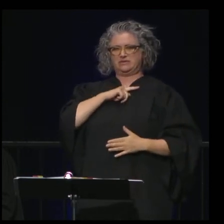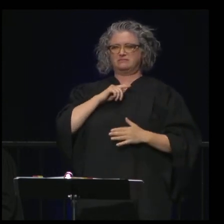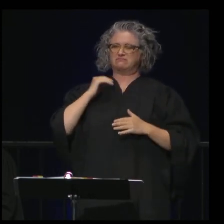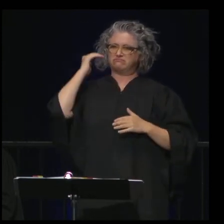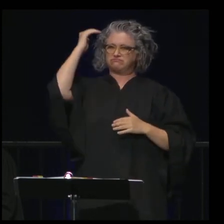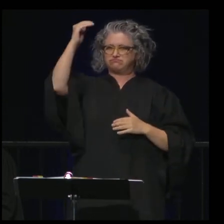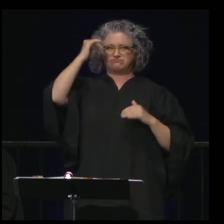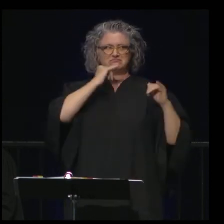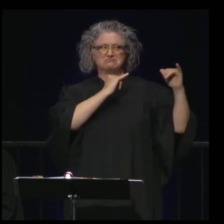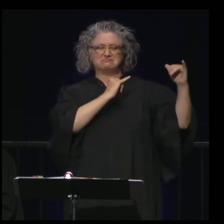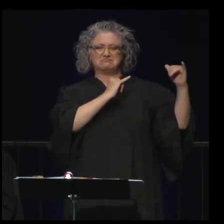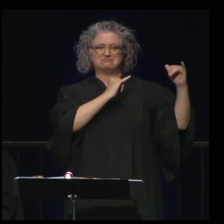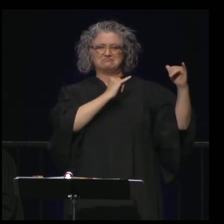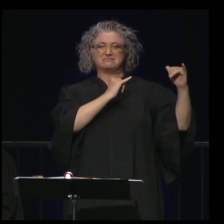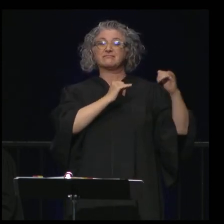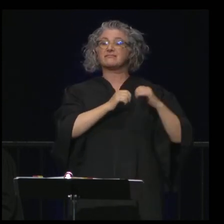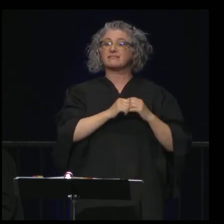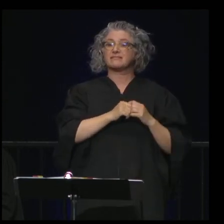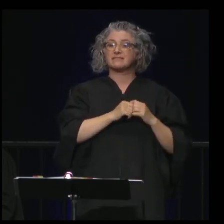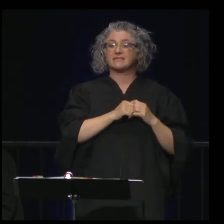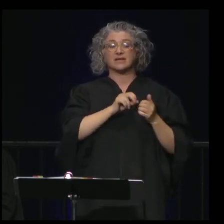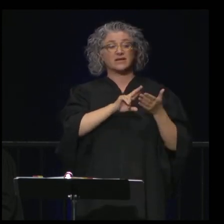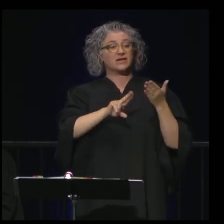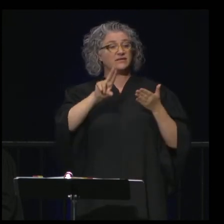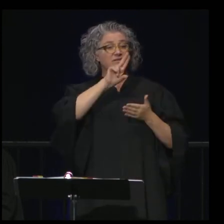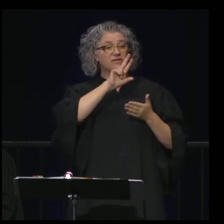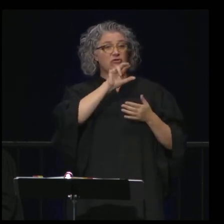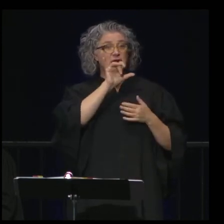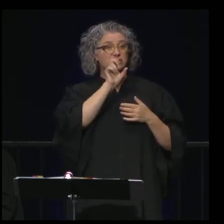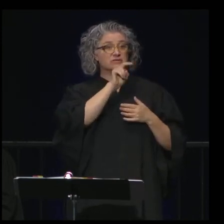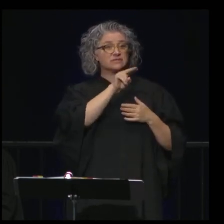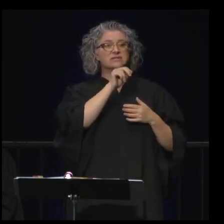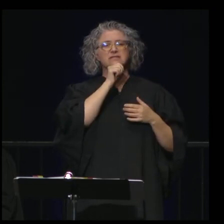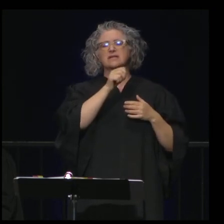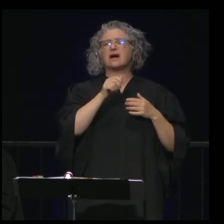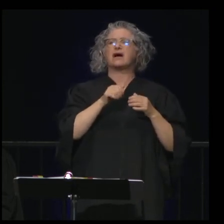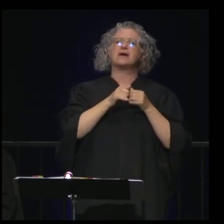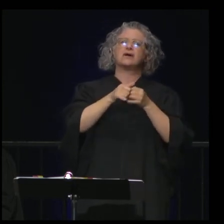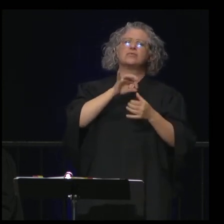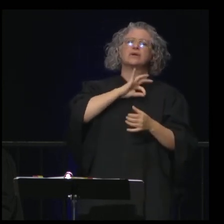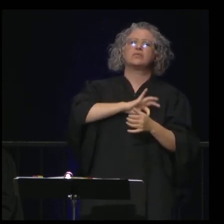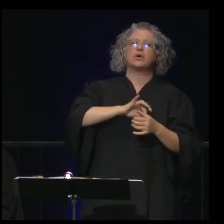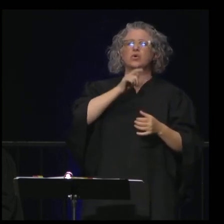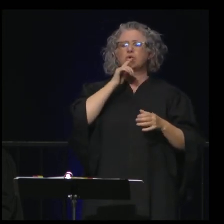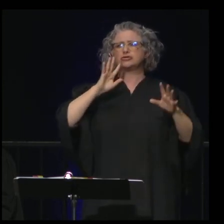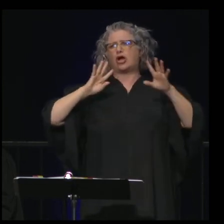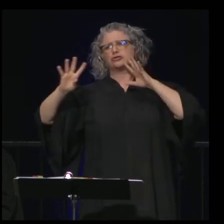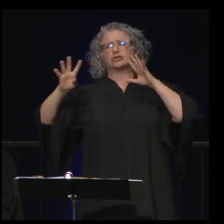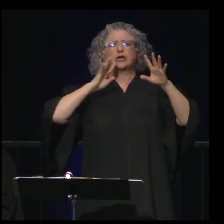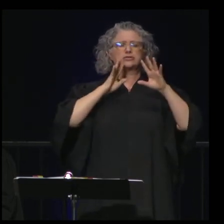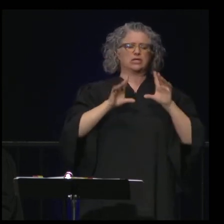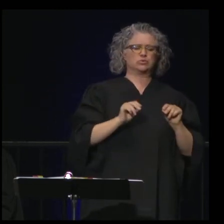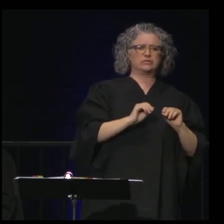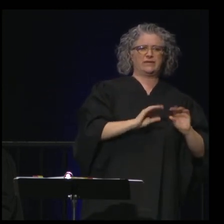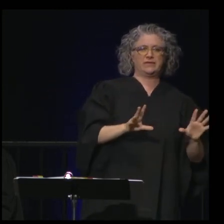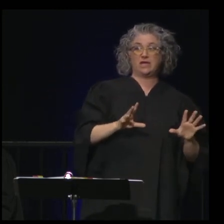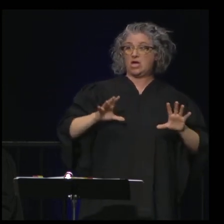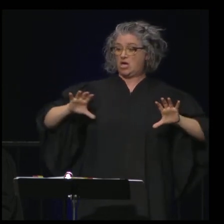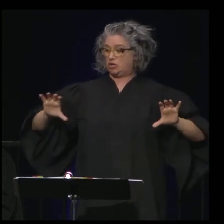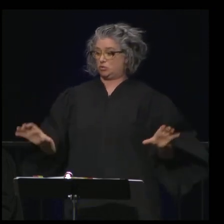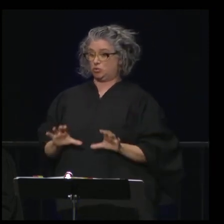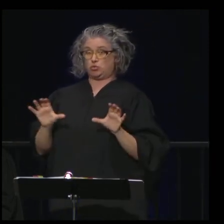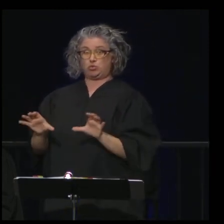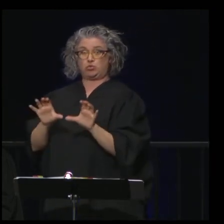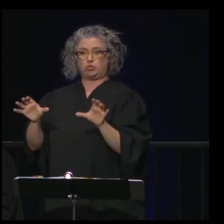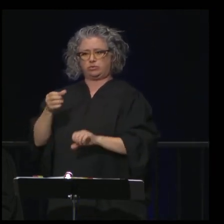adult. This university did not reward big talkers. It rewarded the doers, the students who were willing to take up a